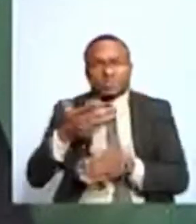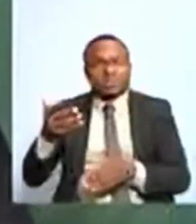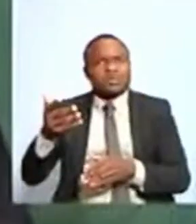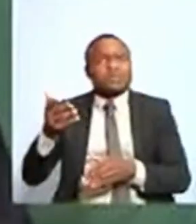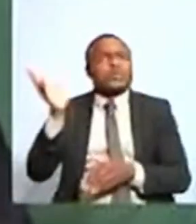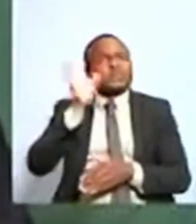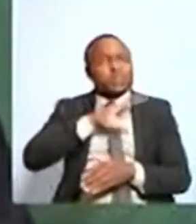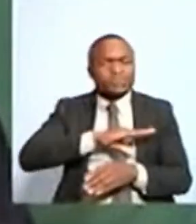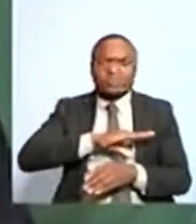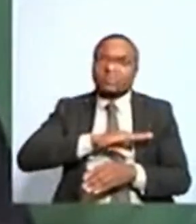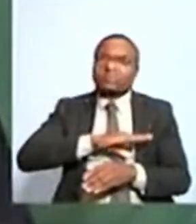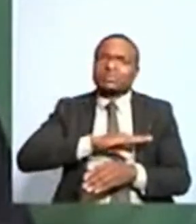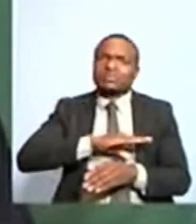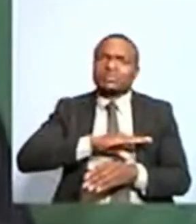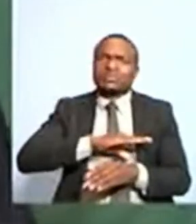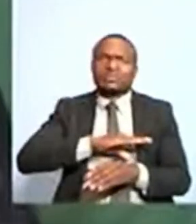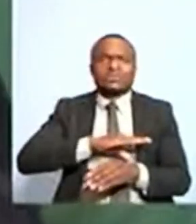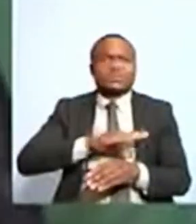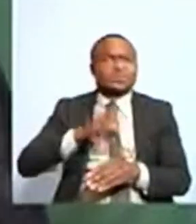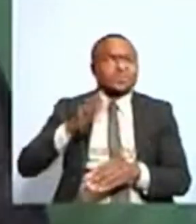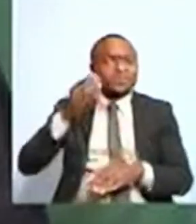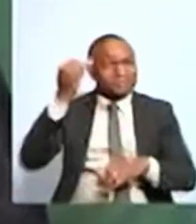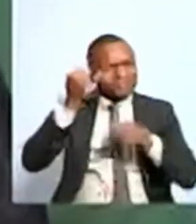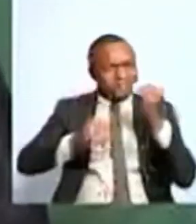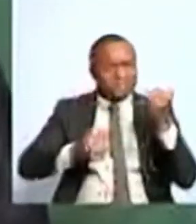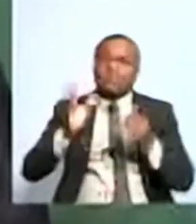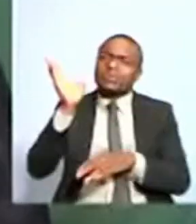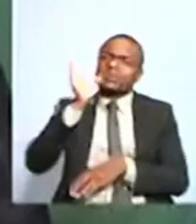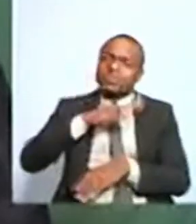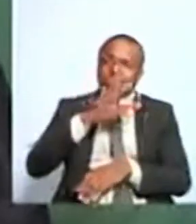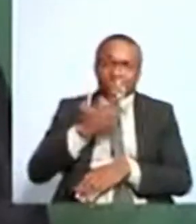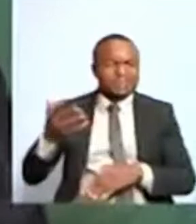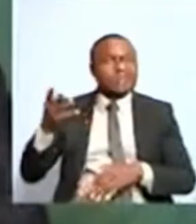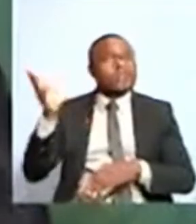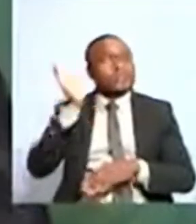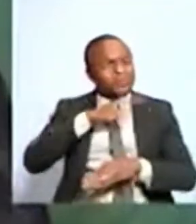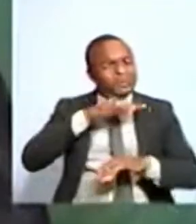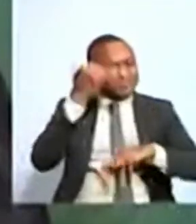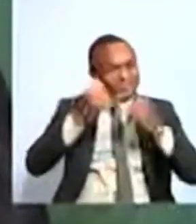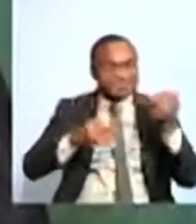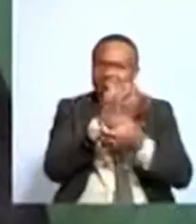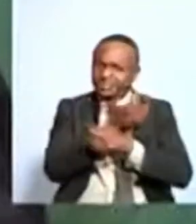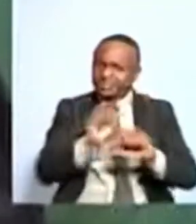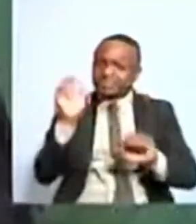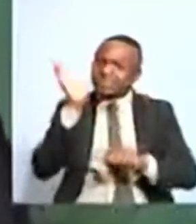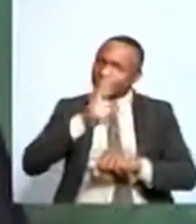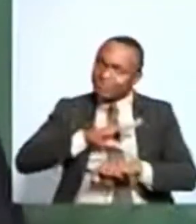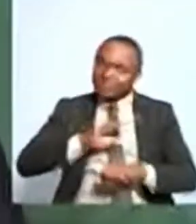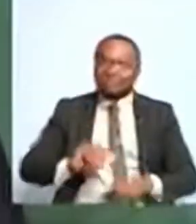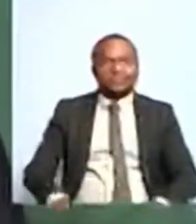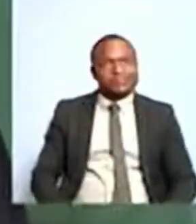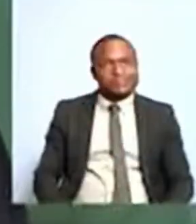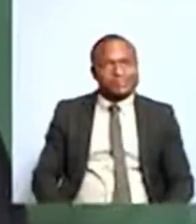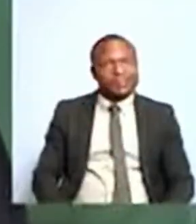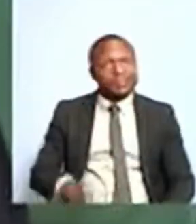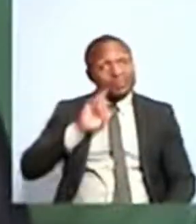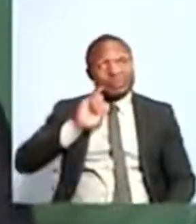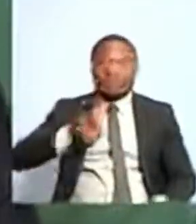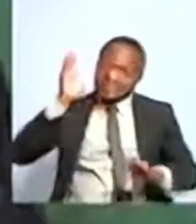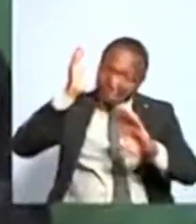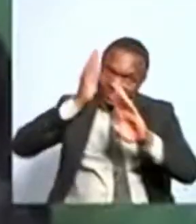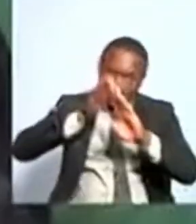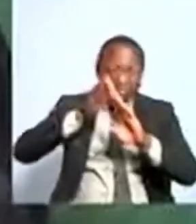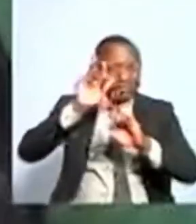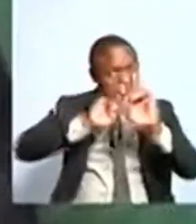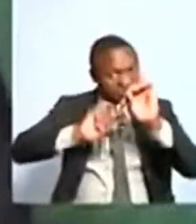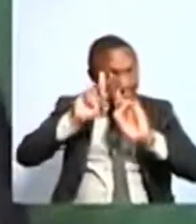passed. You are talking about things that have already been resolved. So just stick to your debate.